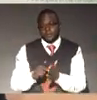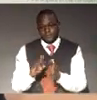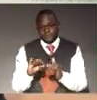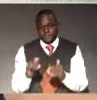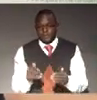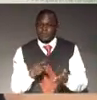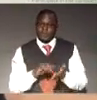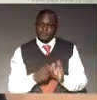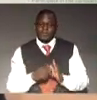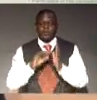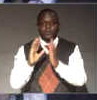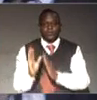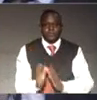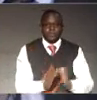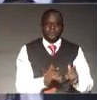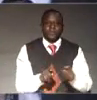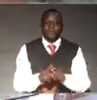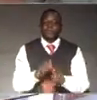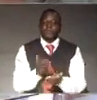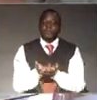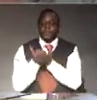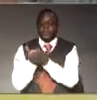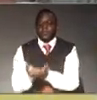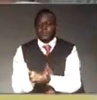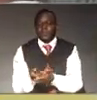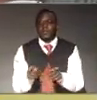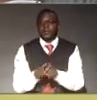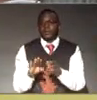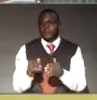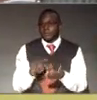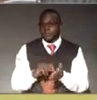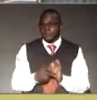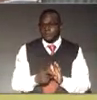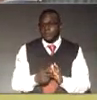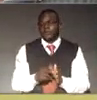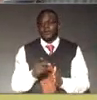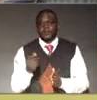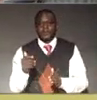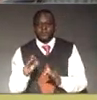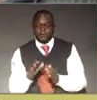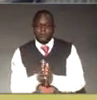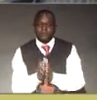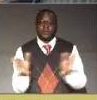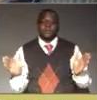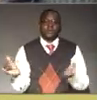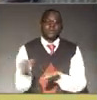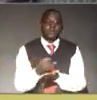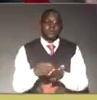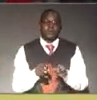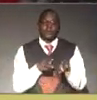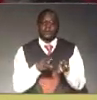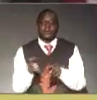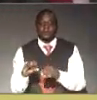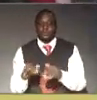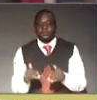on project preparation and submission. It will cover the project development phase of the public investment management system